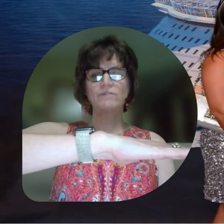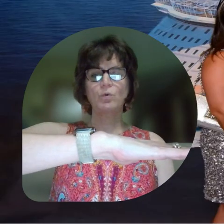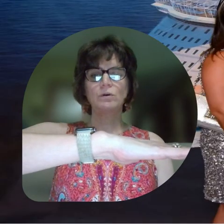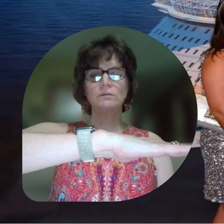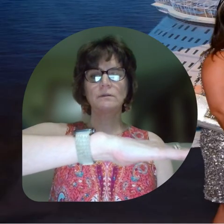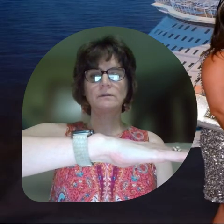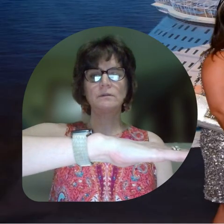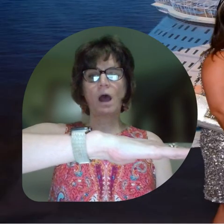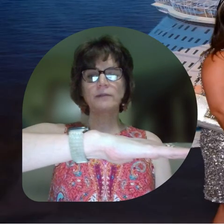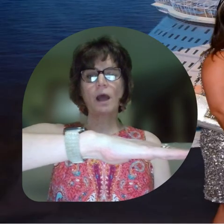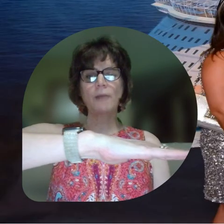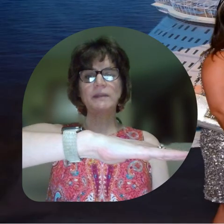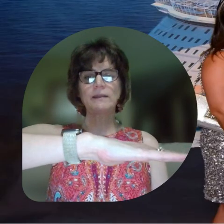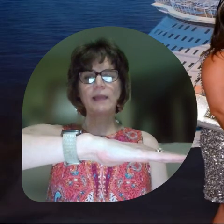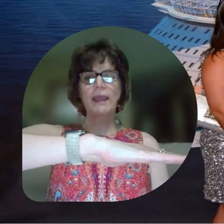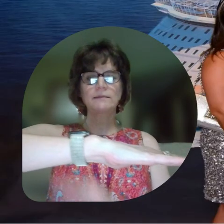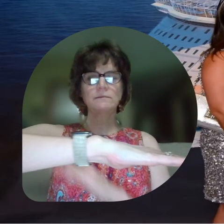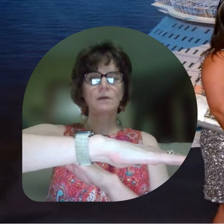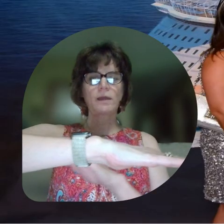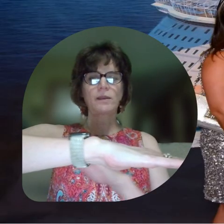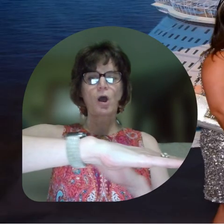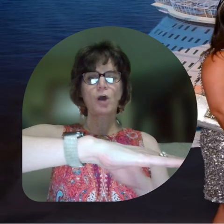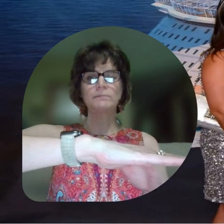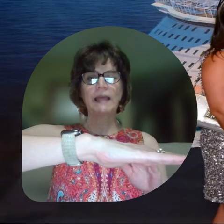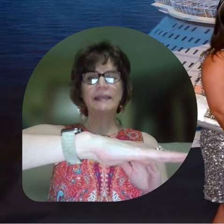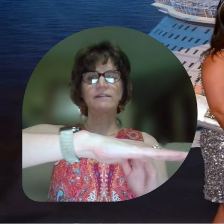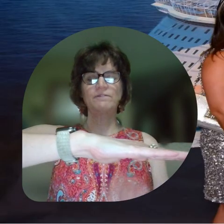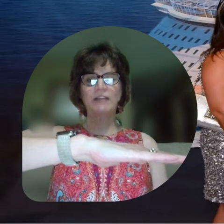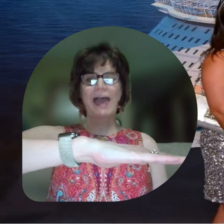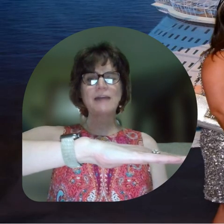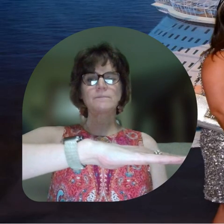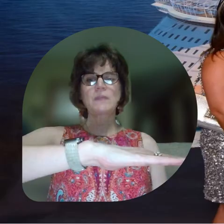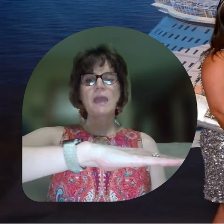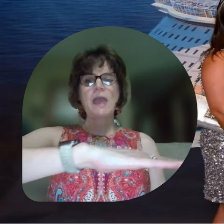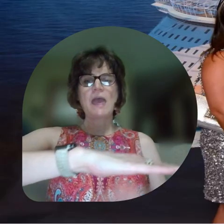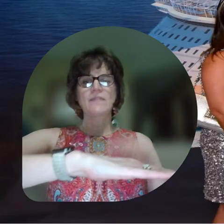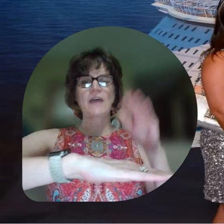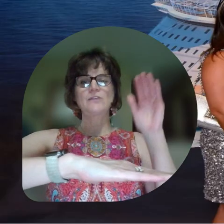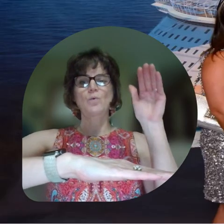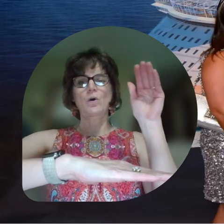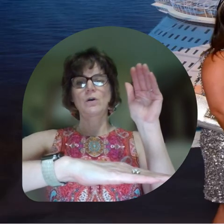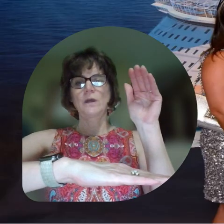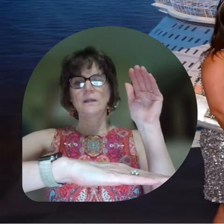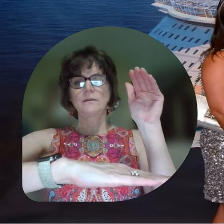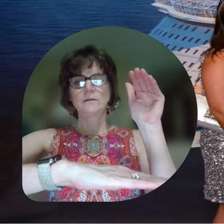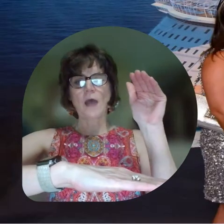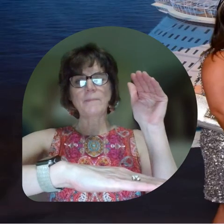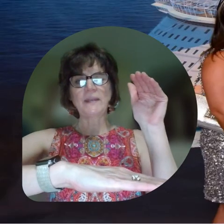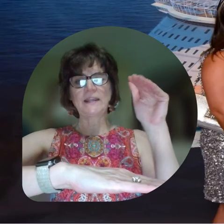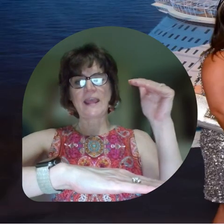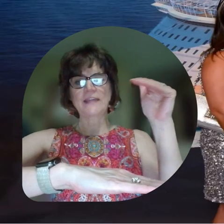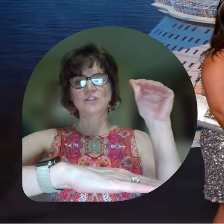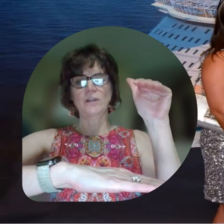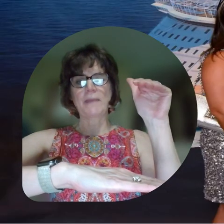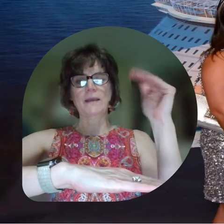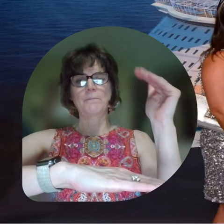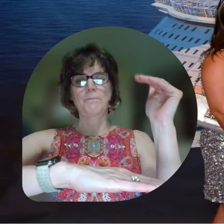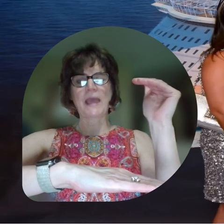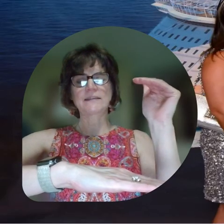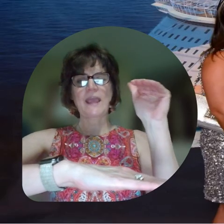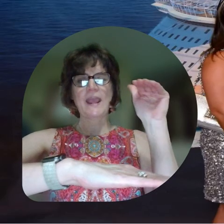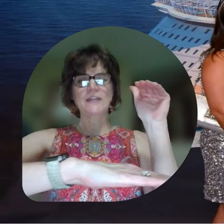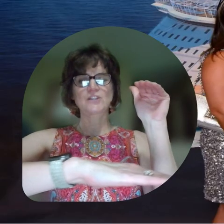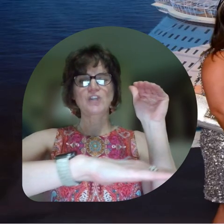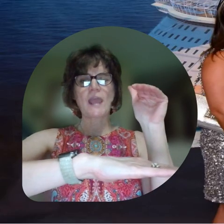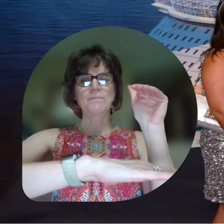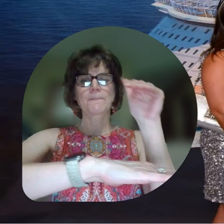to have your non-dominant hand and arm laying flat, and then your dominant hand going to make a